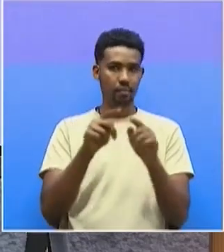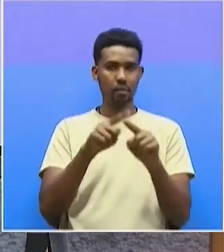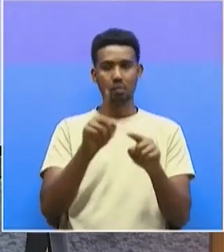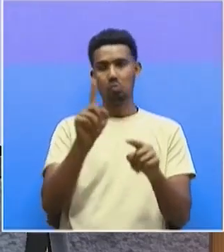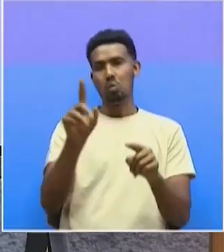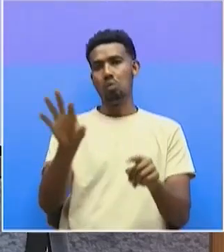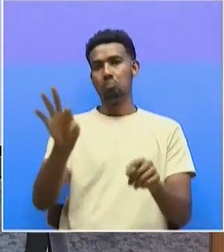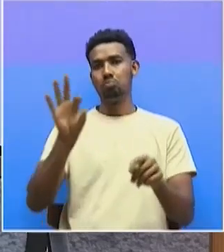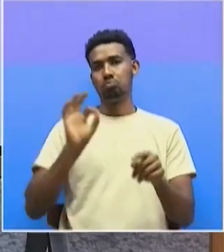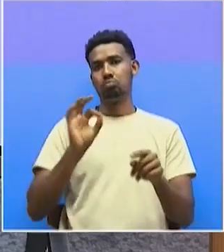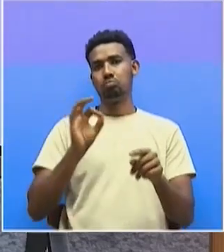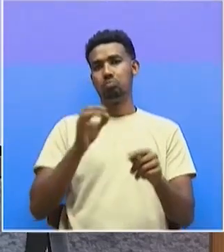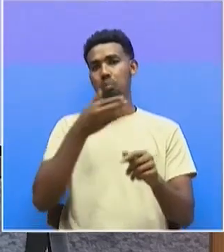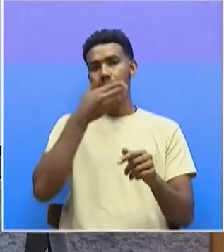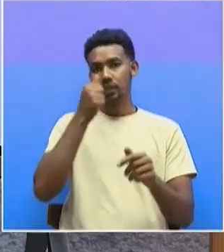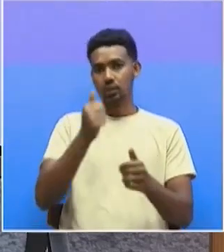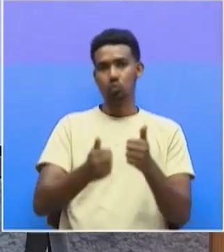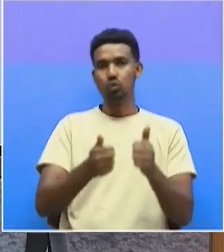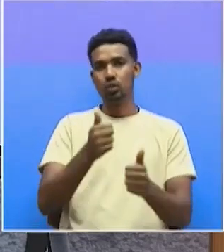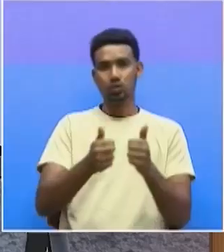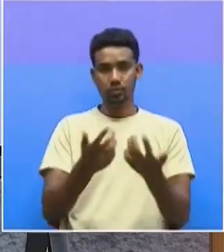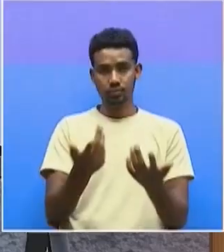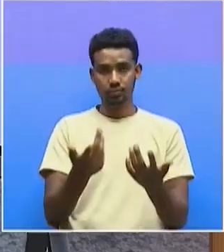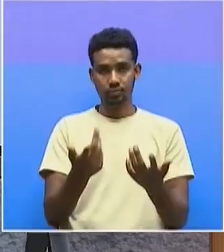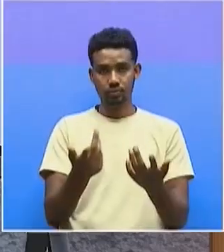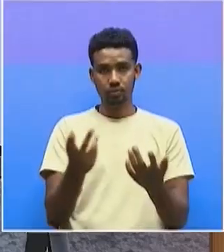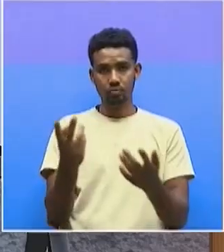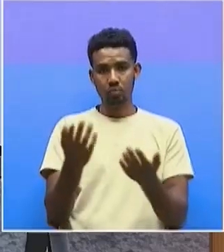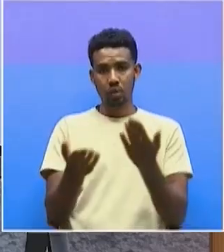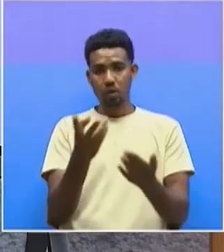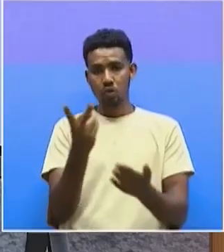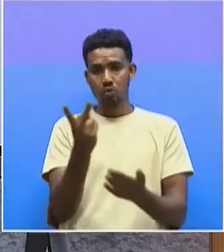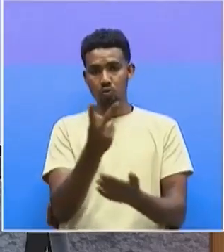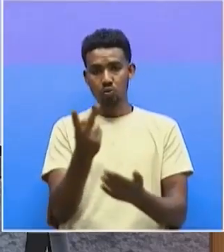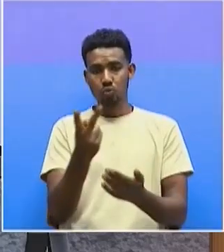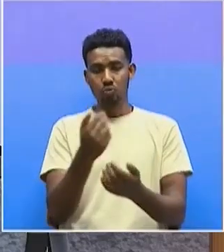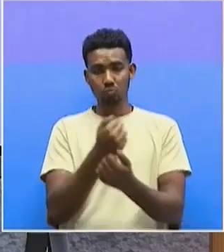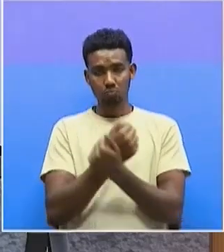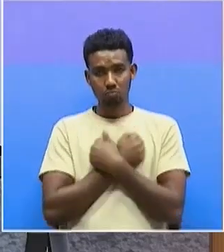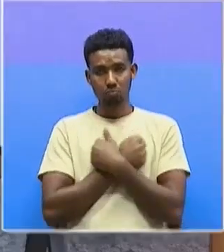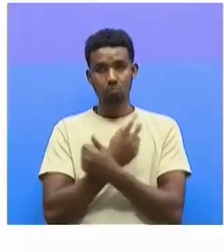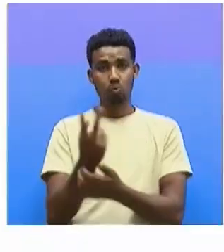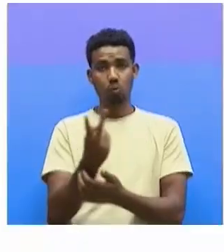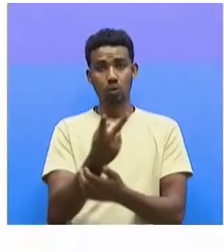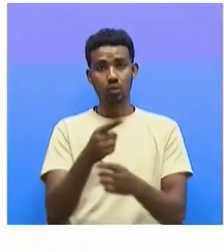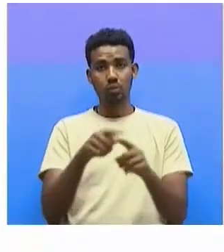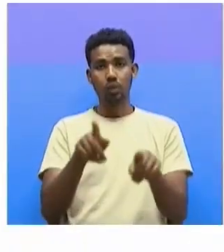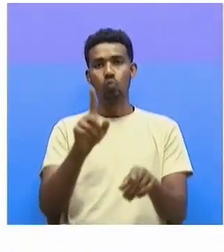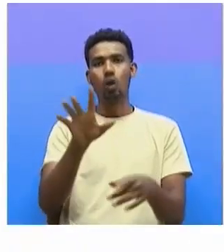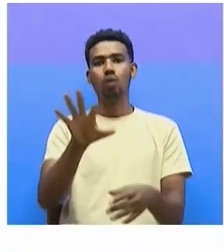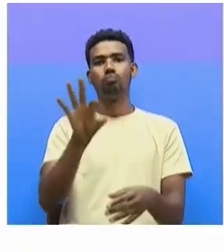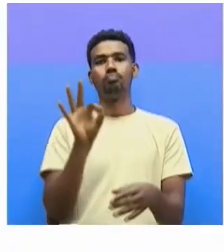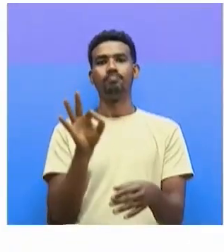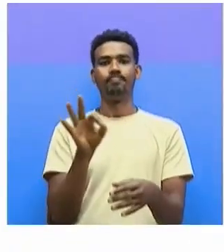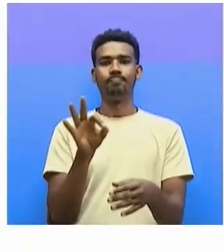to prefer tea to coffee. And we can mention, for example,